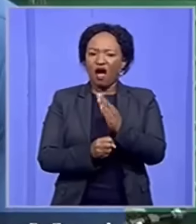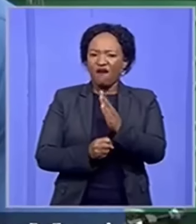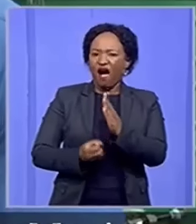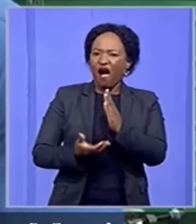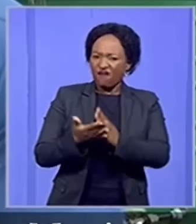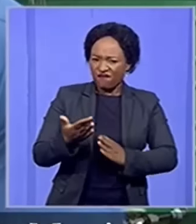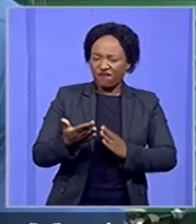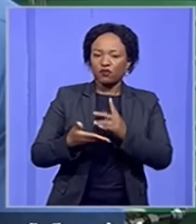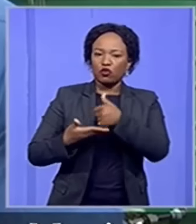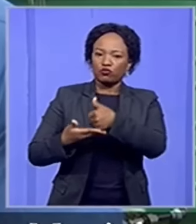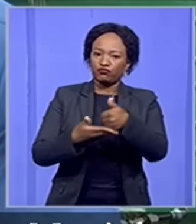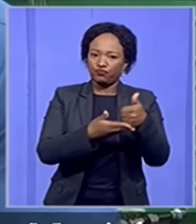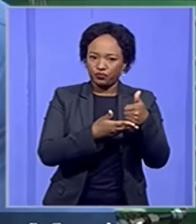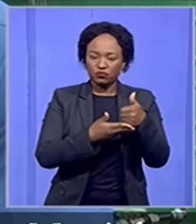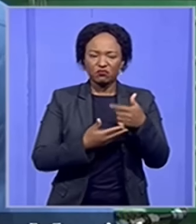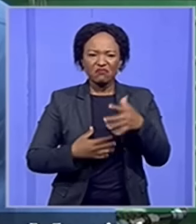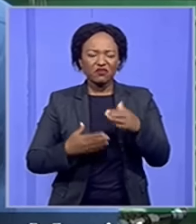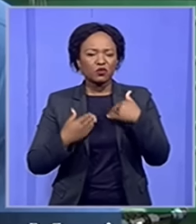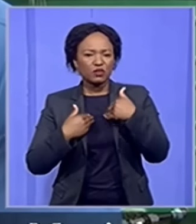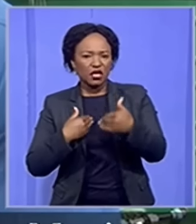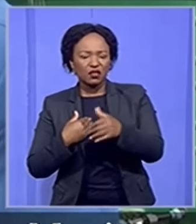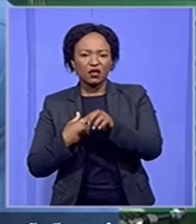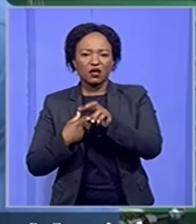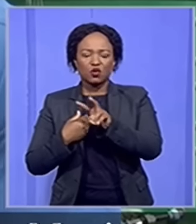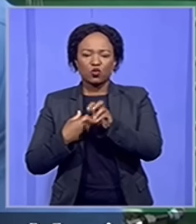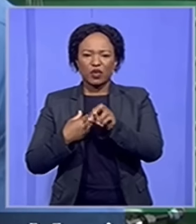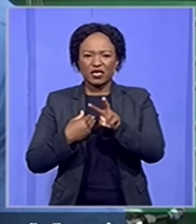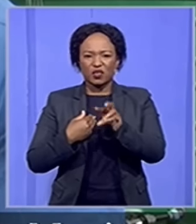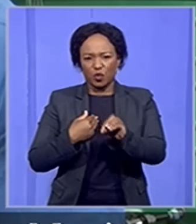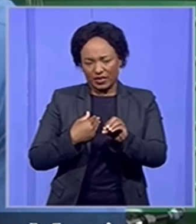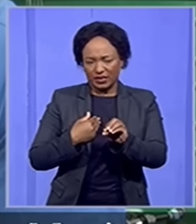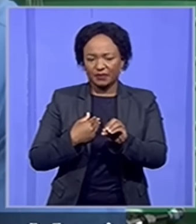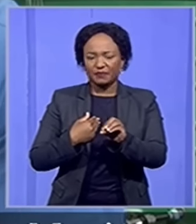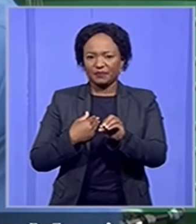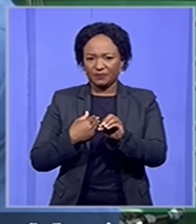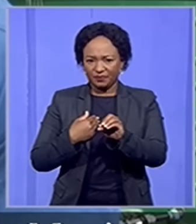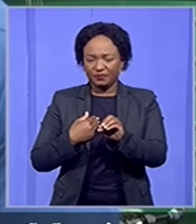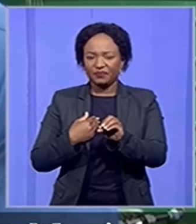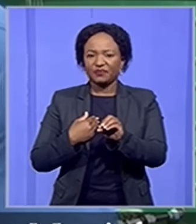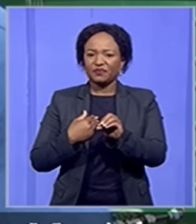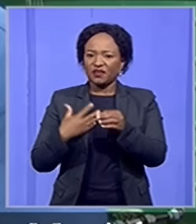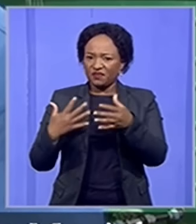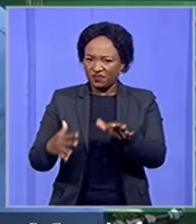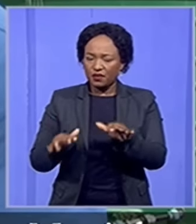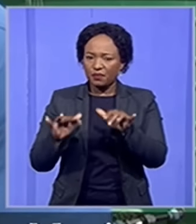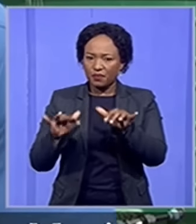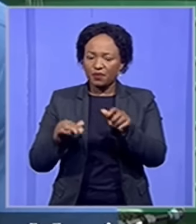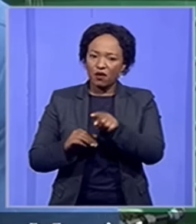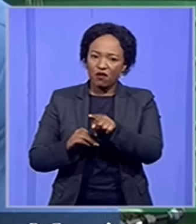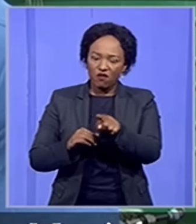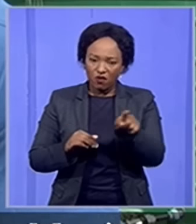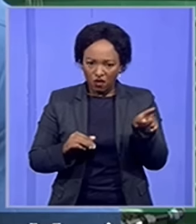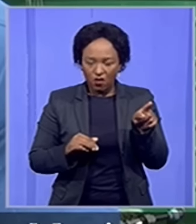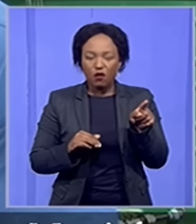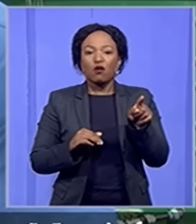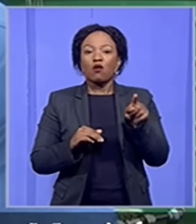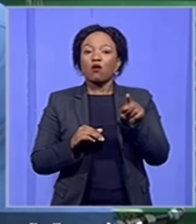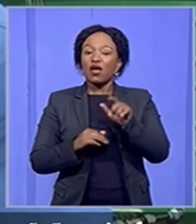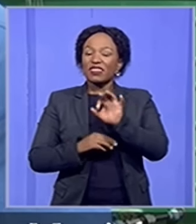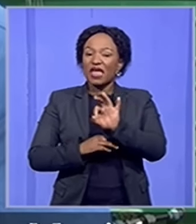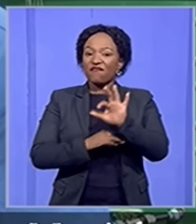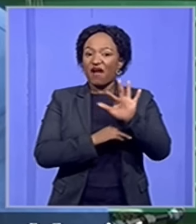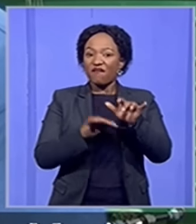lena ngiyiqale is 2020. O re projeke e ke ithomile ka 2020 ka thwala bašomi ba 35 mo malapa a